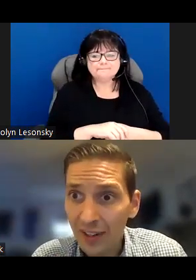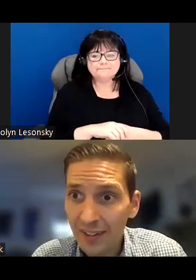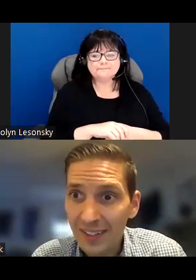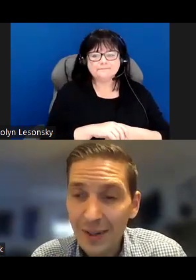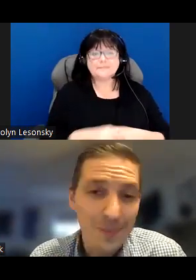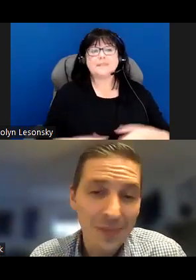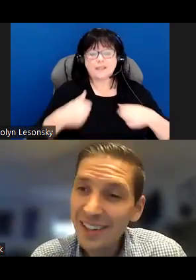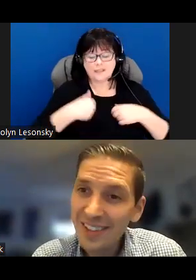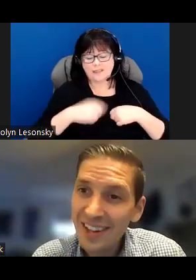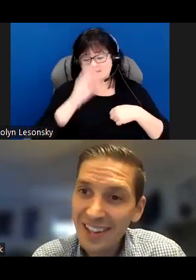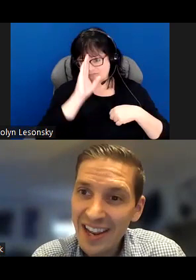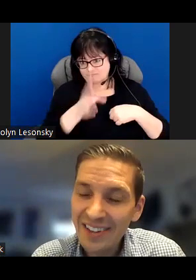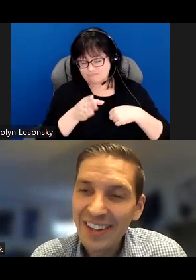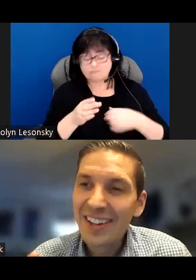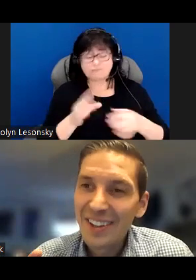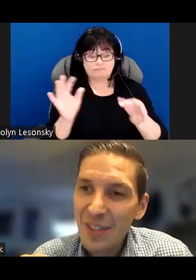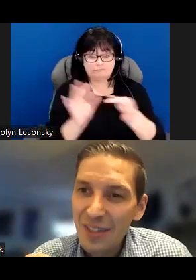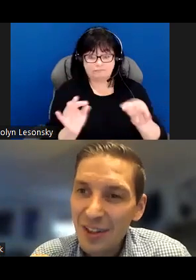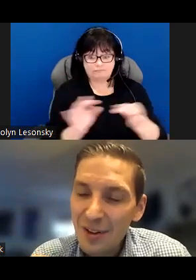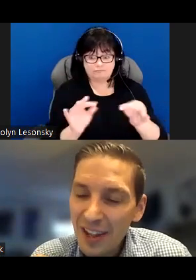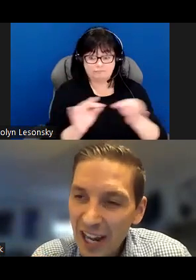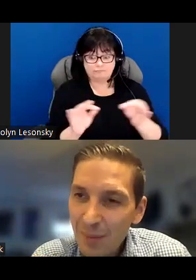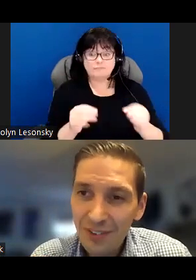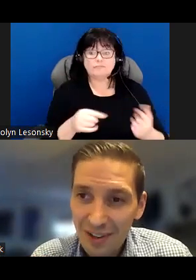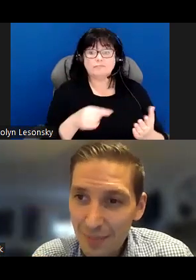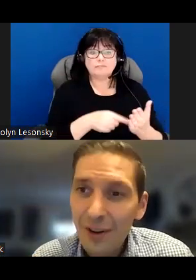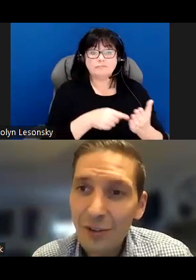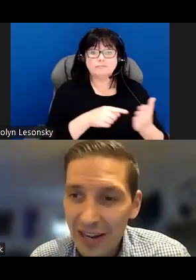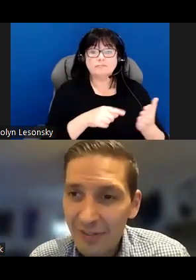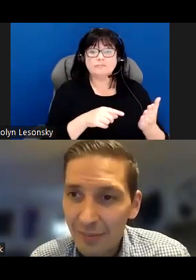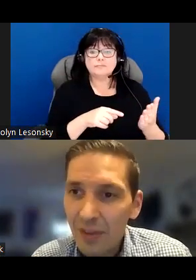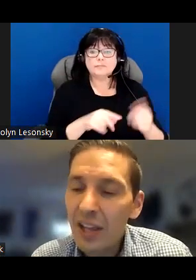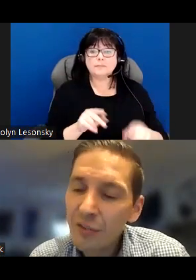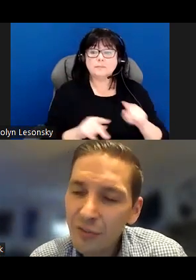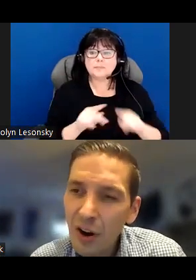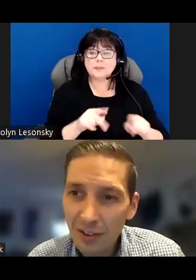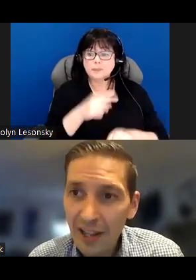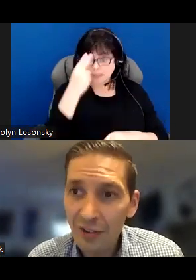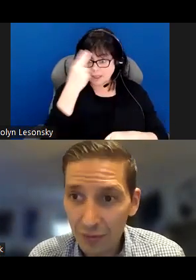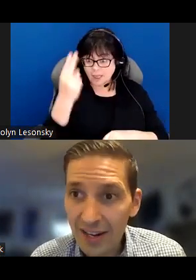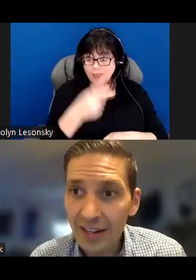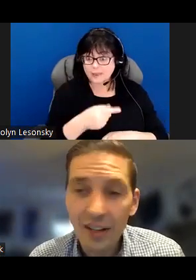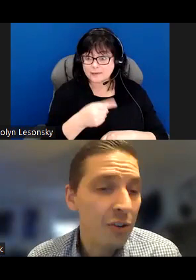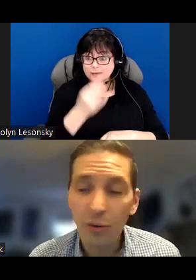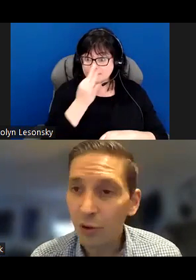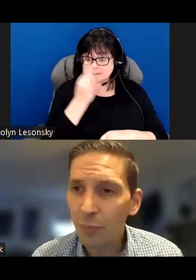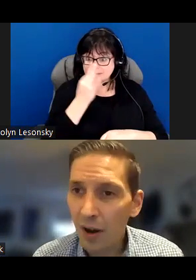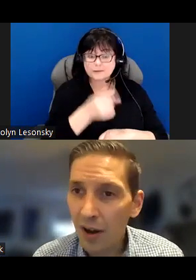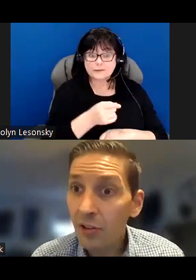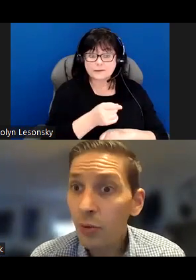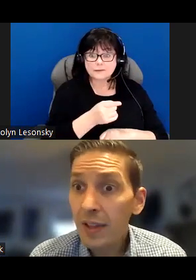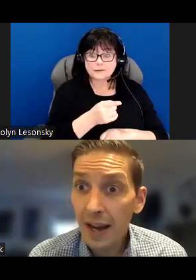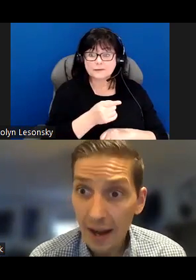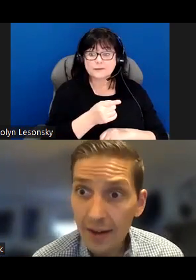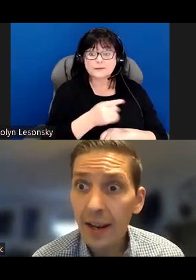will say is that, again, the cannabis impaired driver is far less ready to